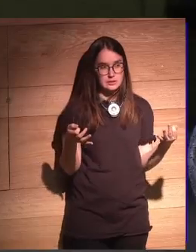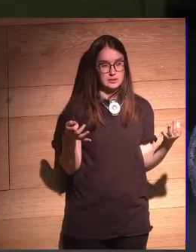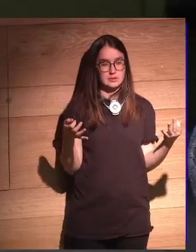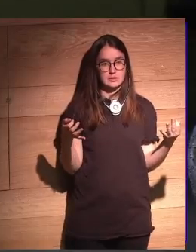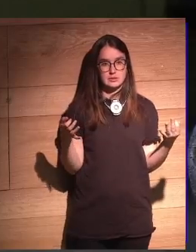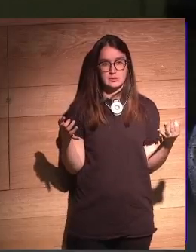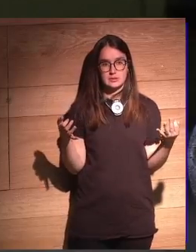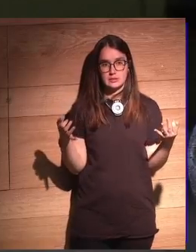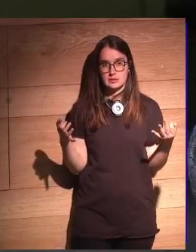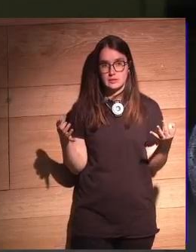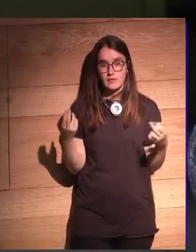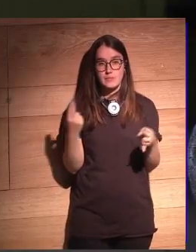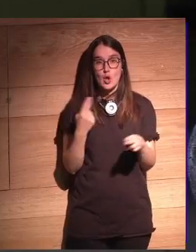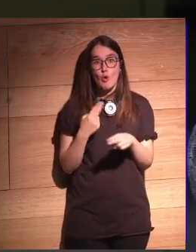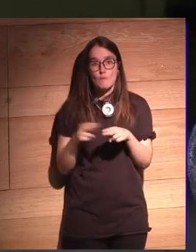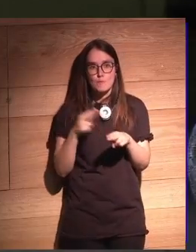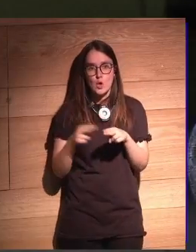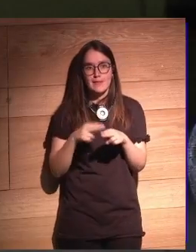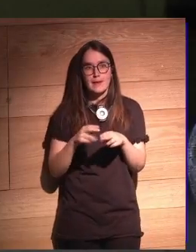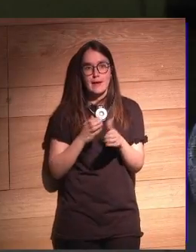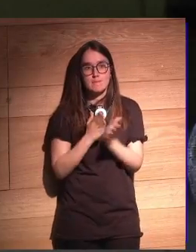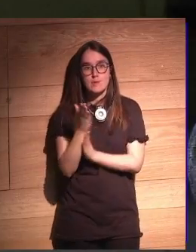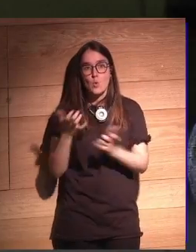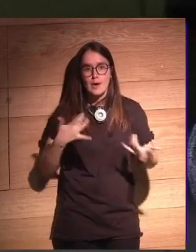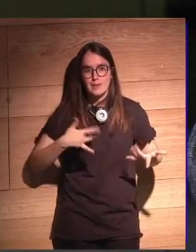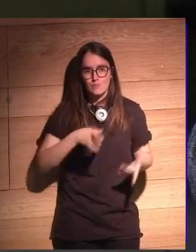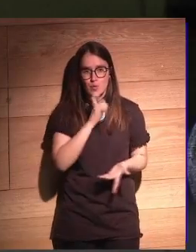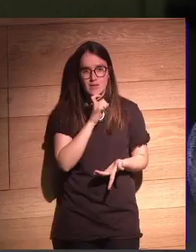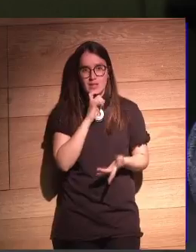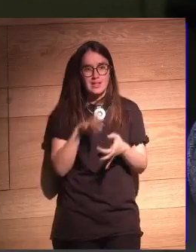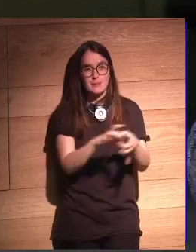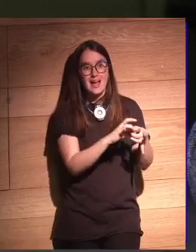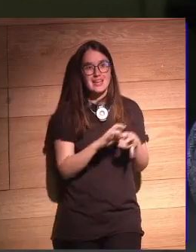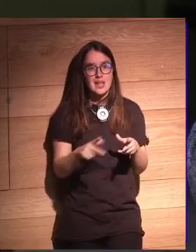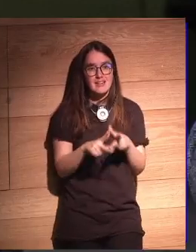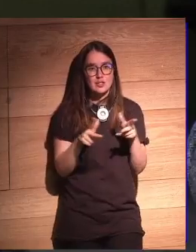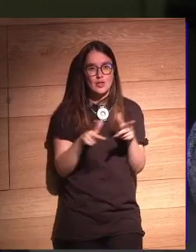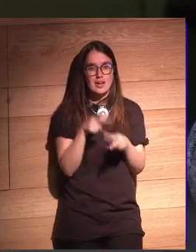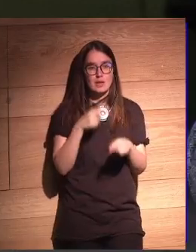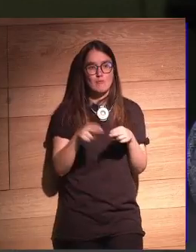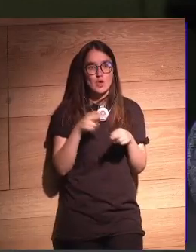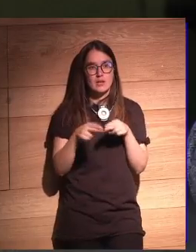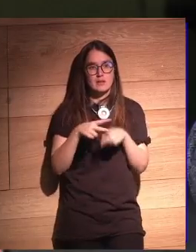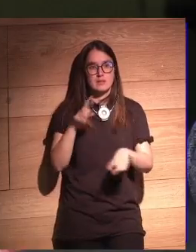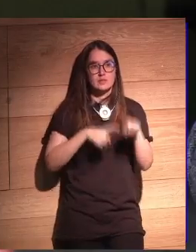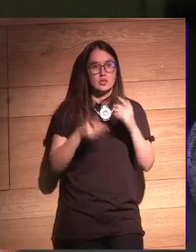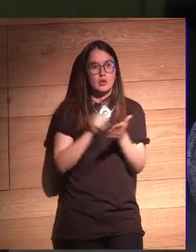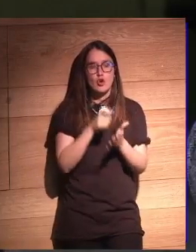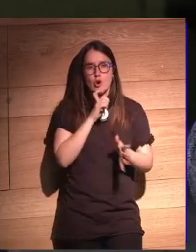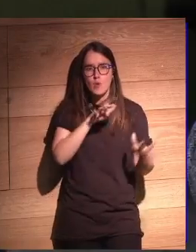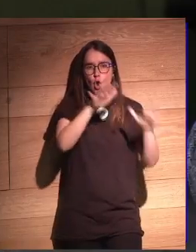very difficult to present or establish new policies. Regarding the social